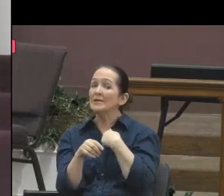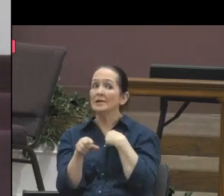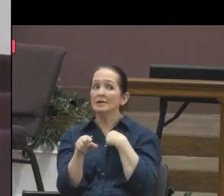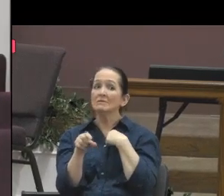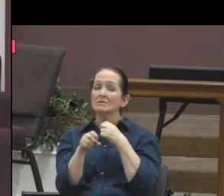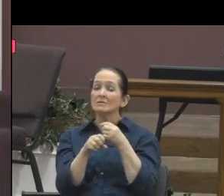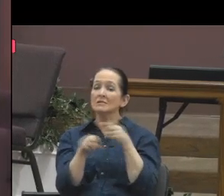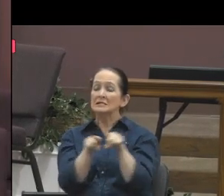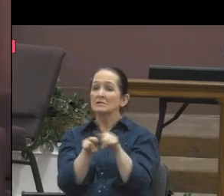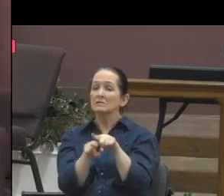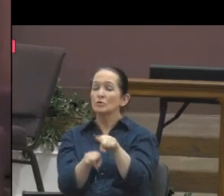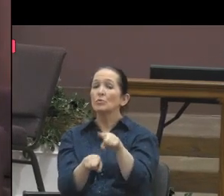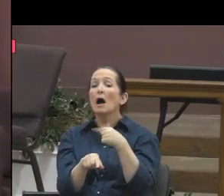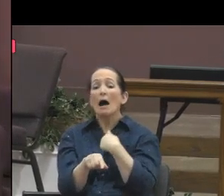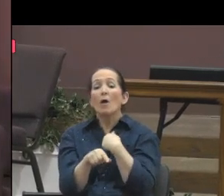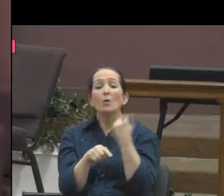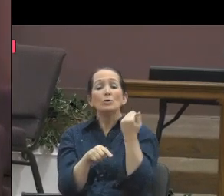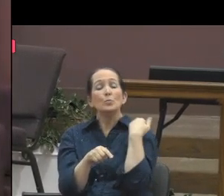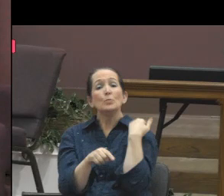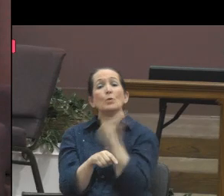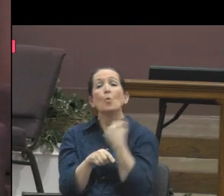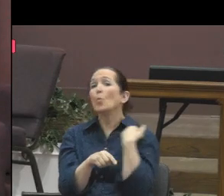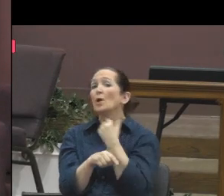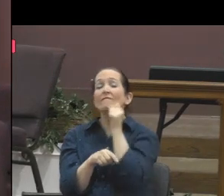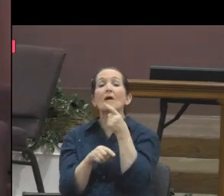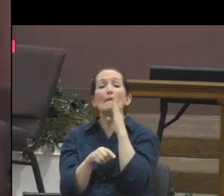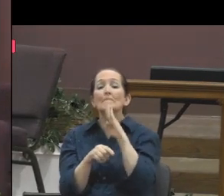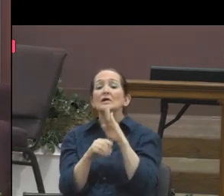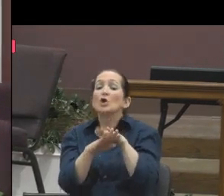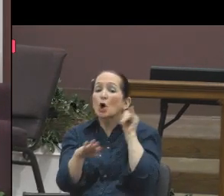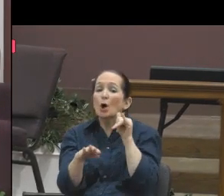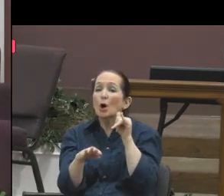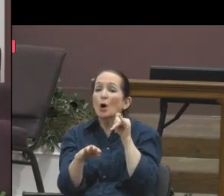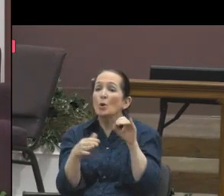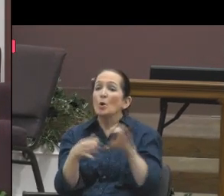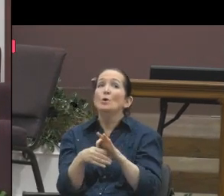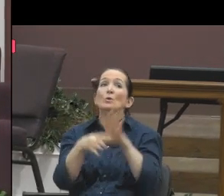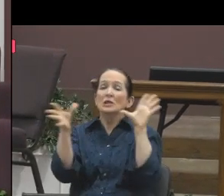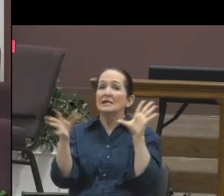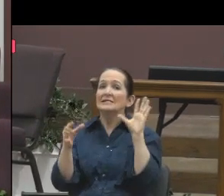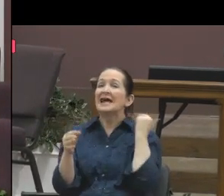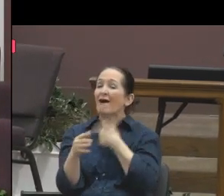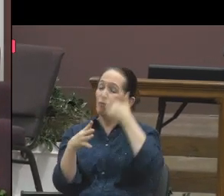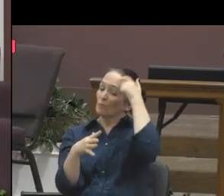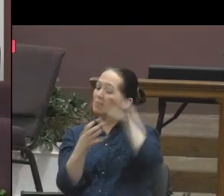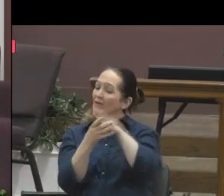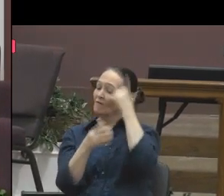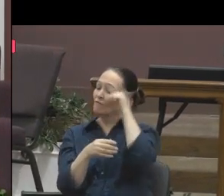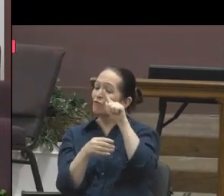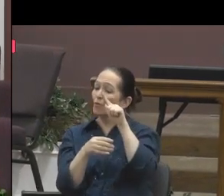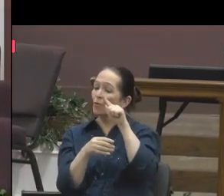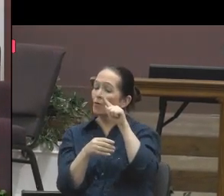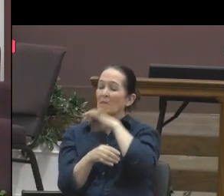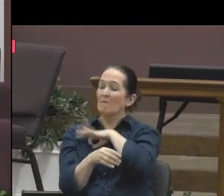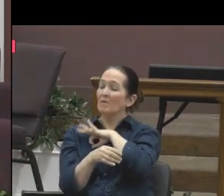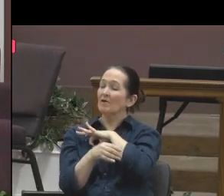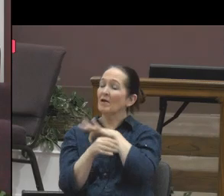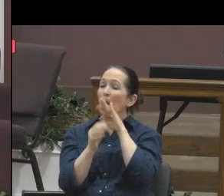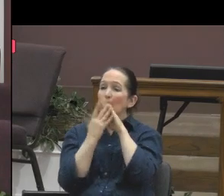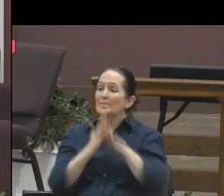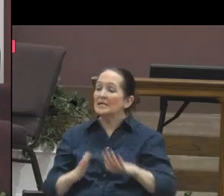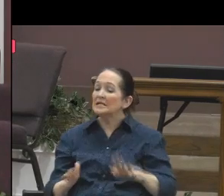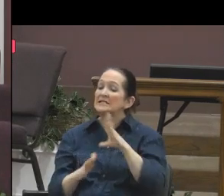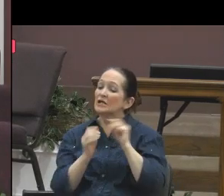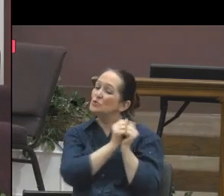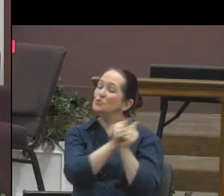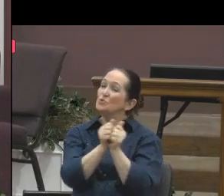but I want to remind us that we have not been called to release our convictions for the benefit of peace and